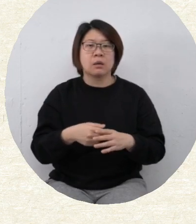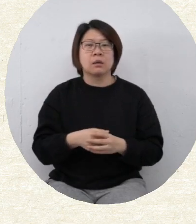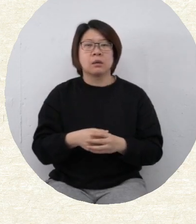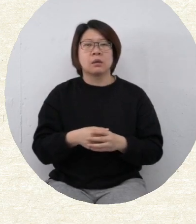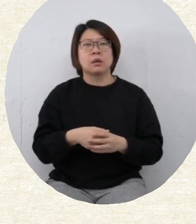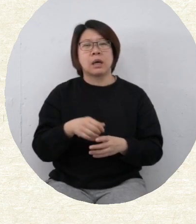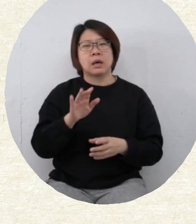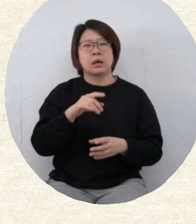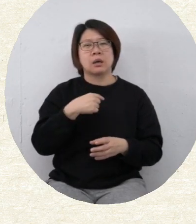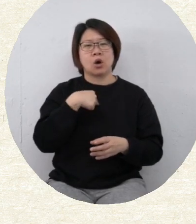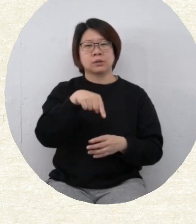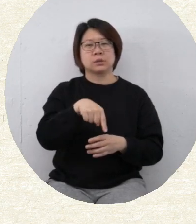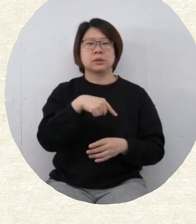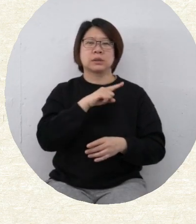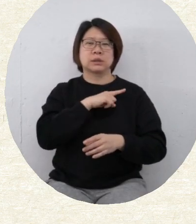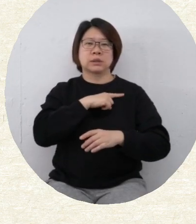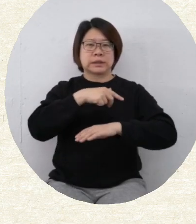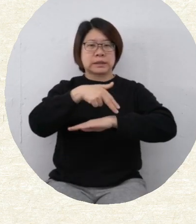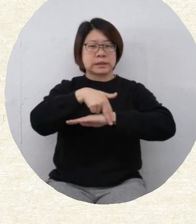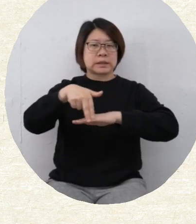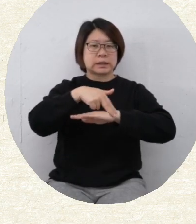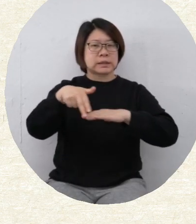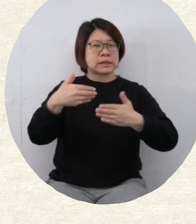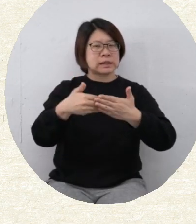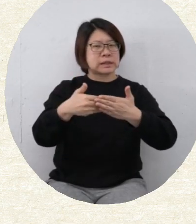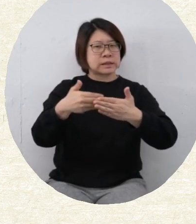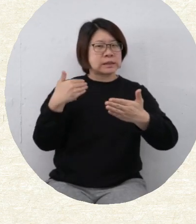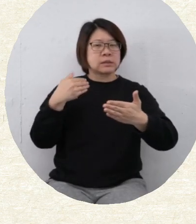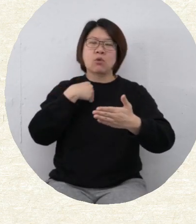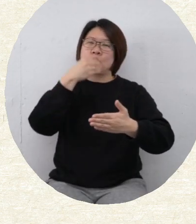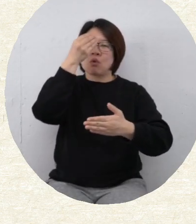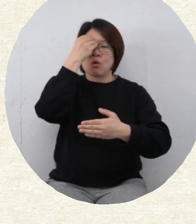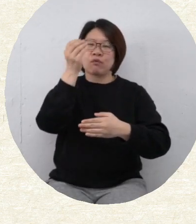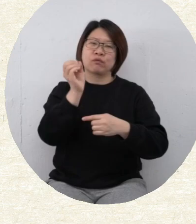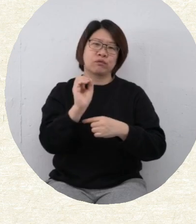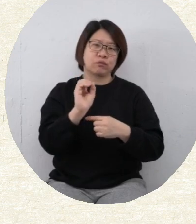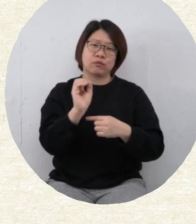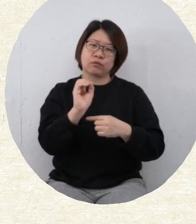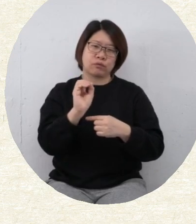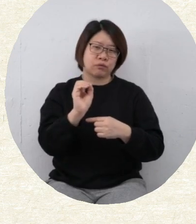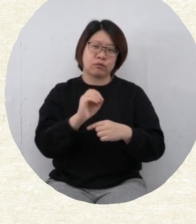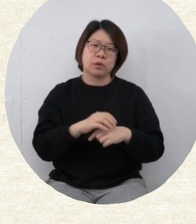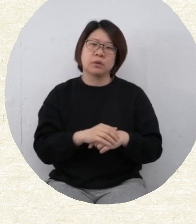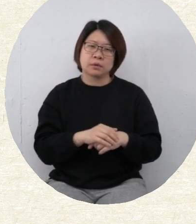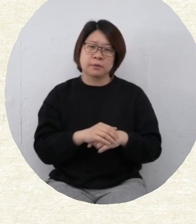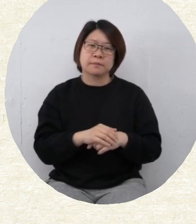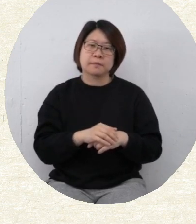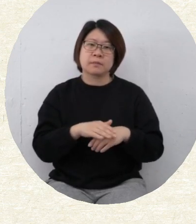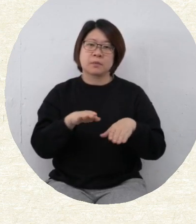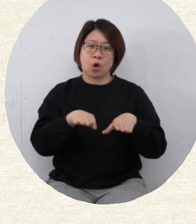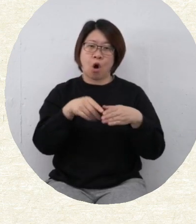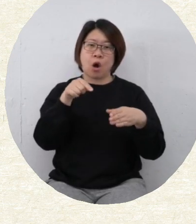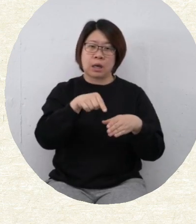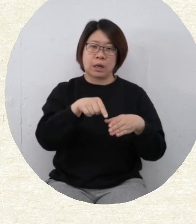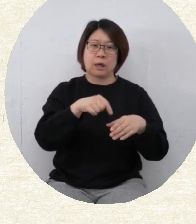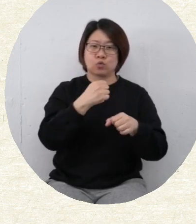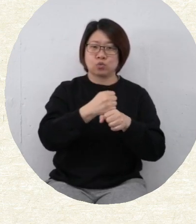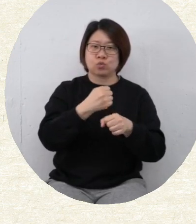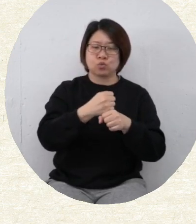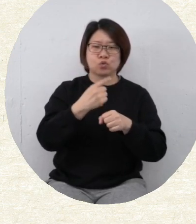just been wanting for a while to do something with flower. So have